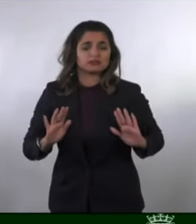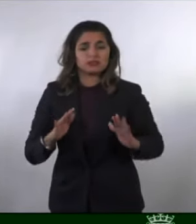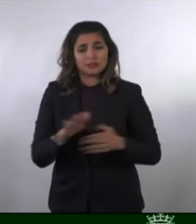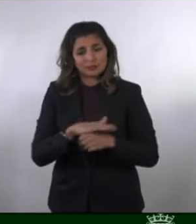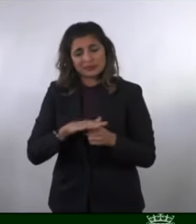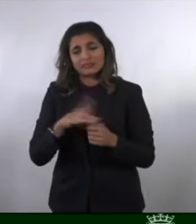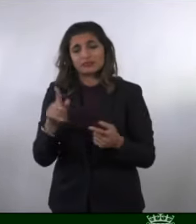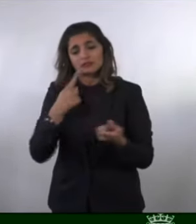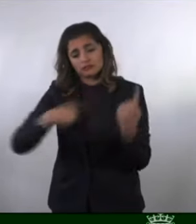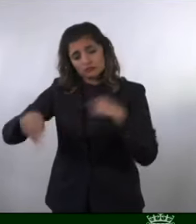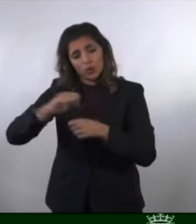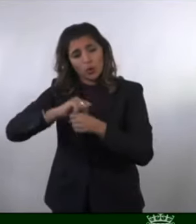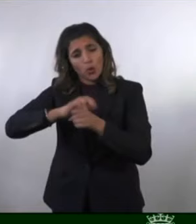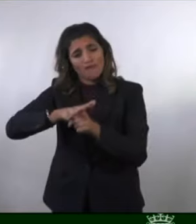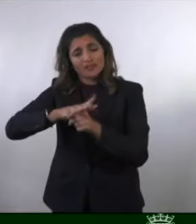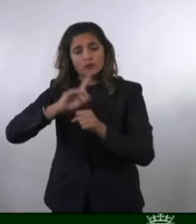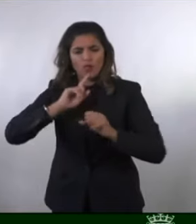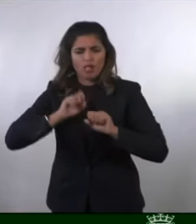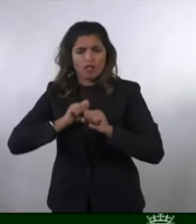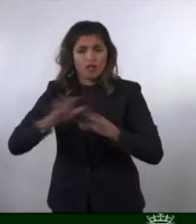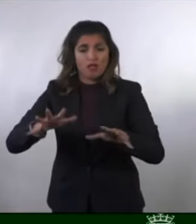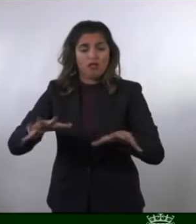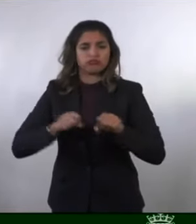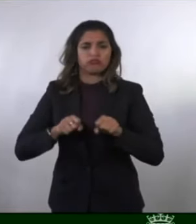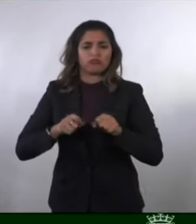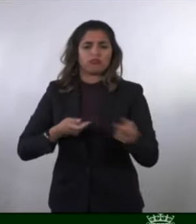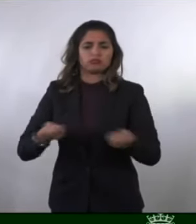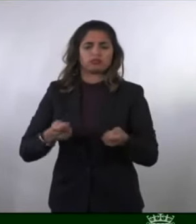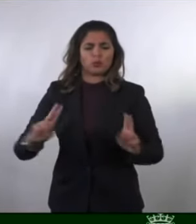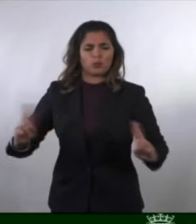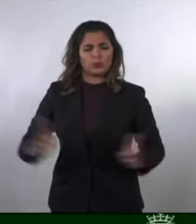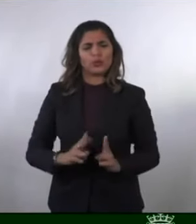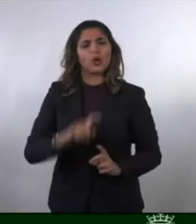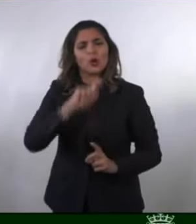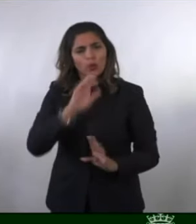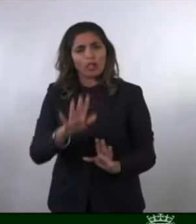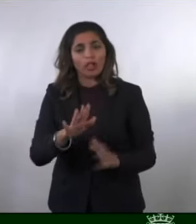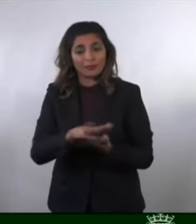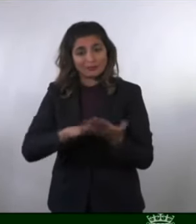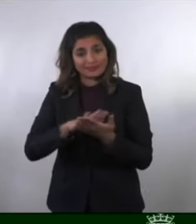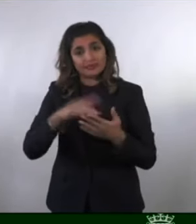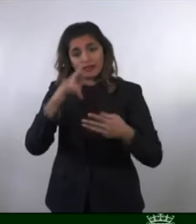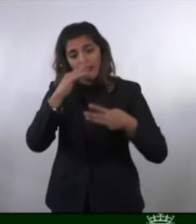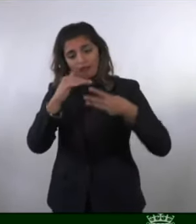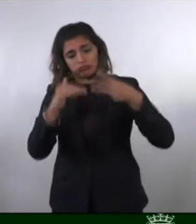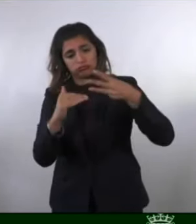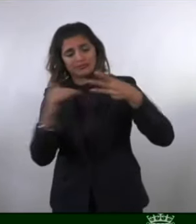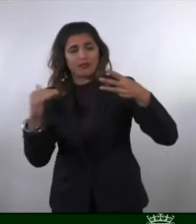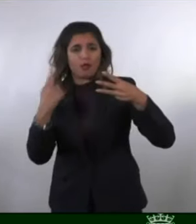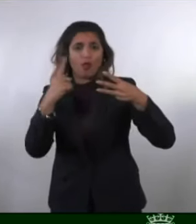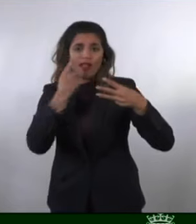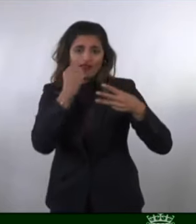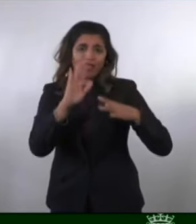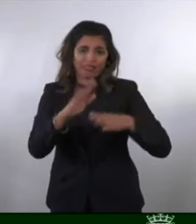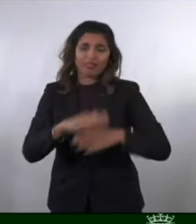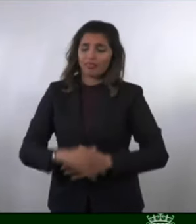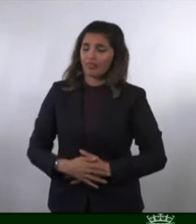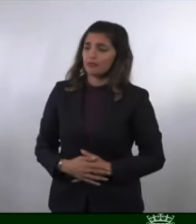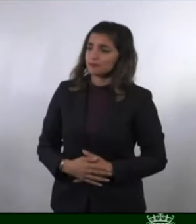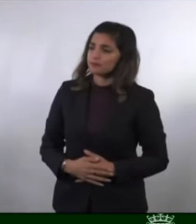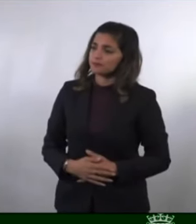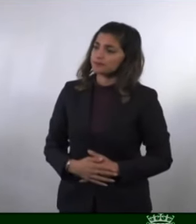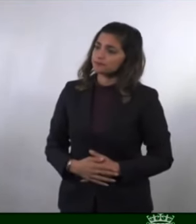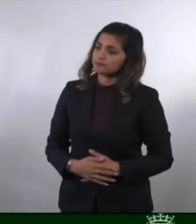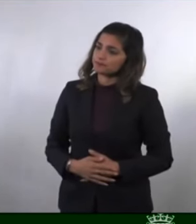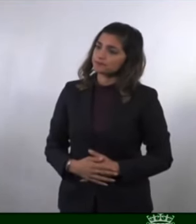down the virus, and thereby to hopefully to reduce the restrictions in their area. Craig Whittaker.